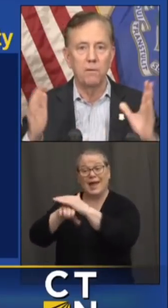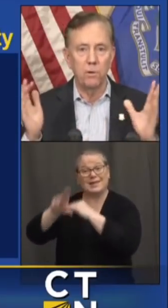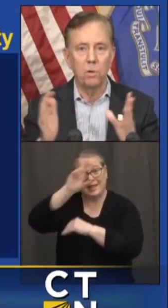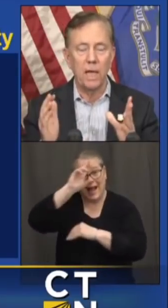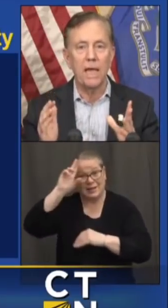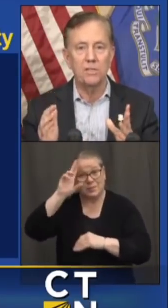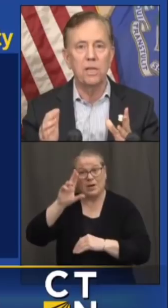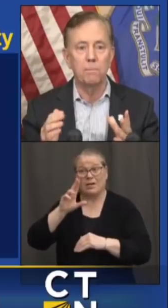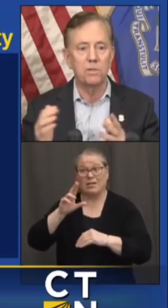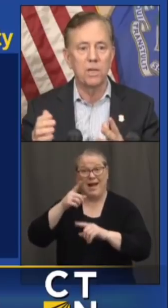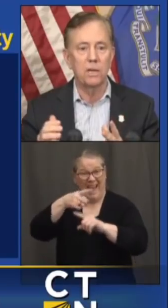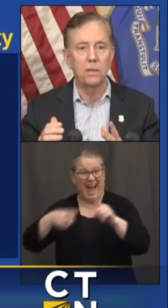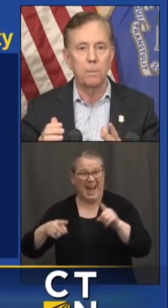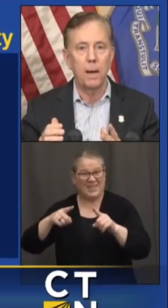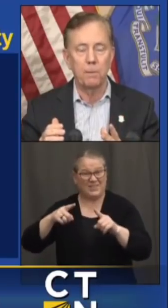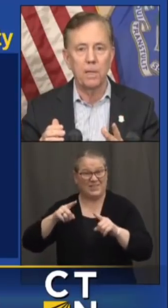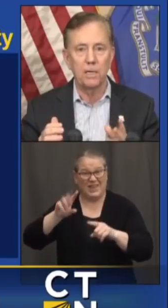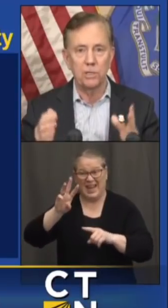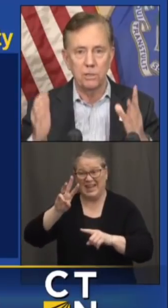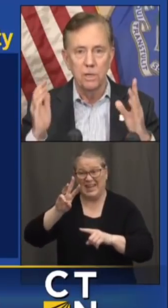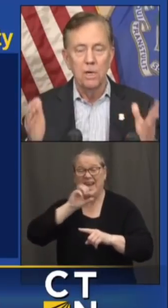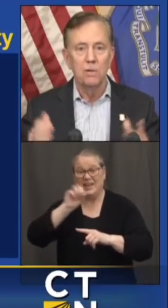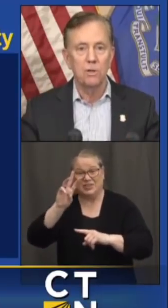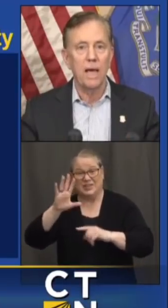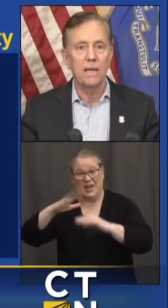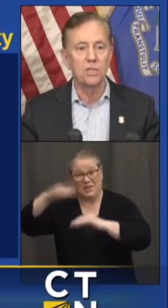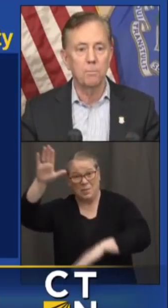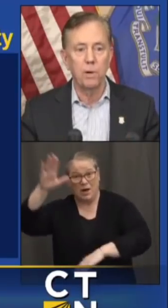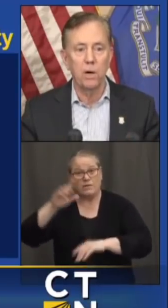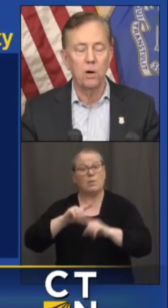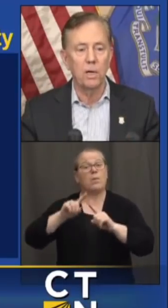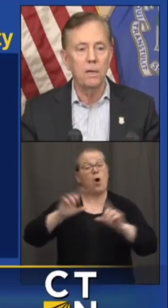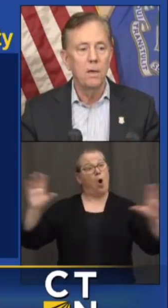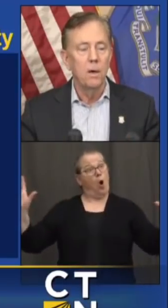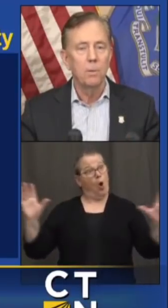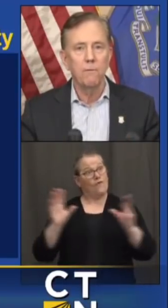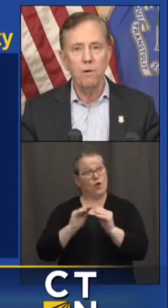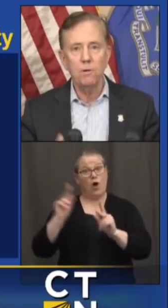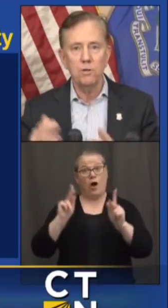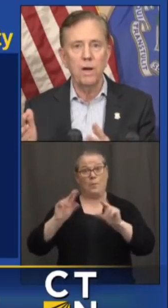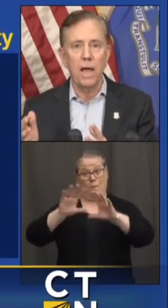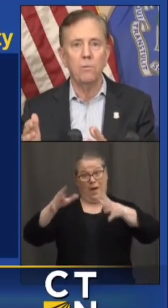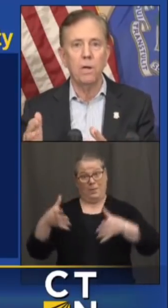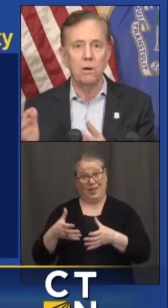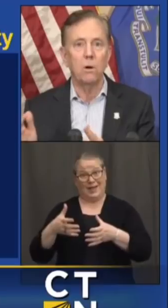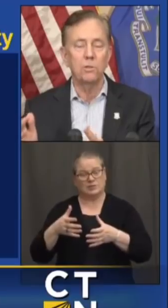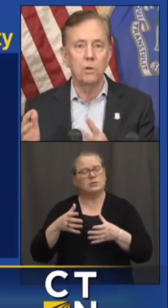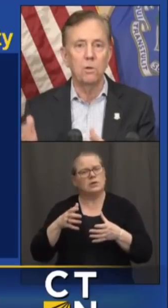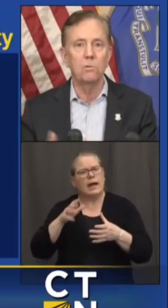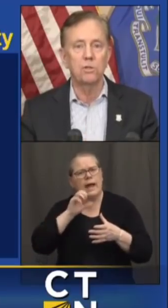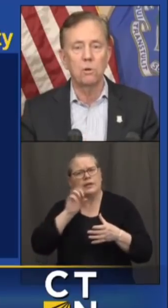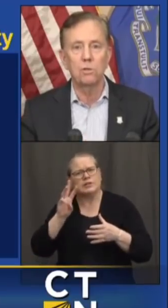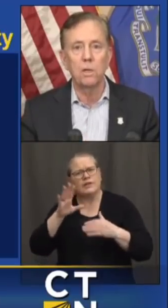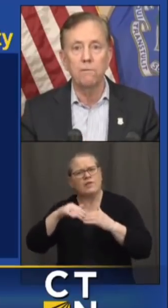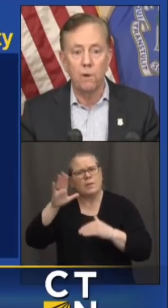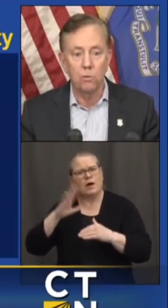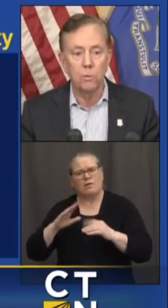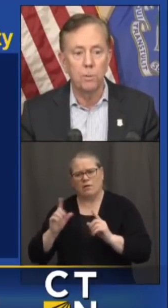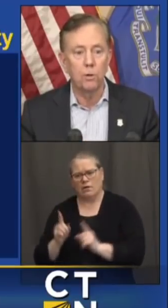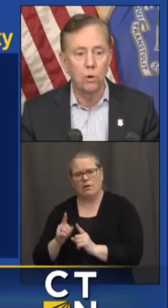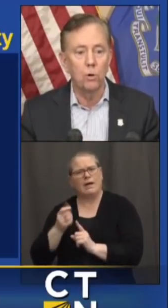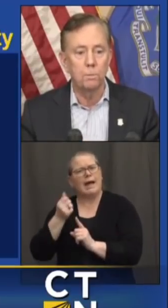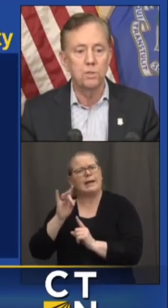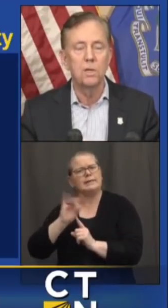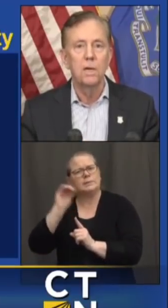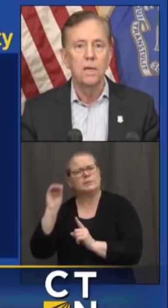and above. They're only 18% of the population. So that is a priority. But our focus on equity are also those socially